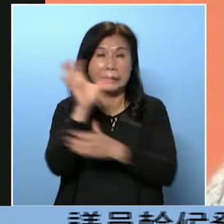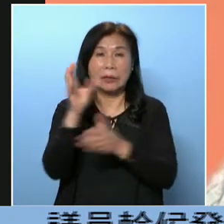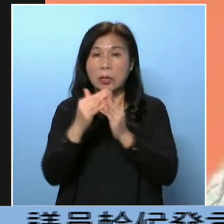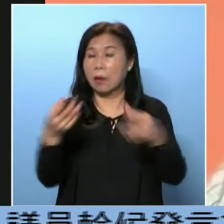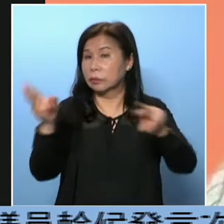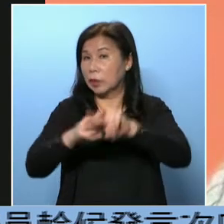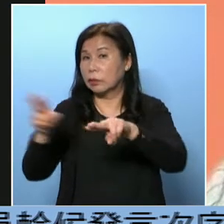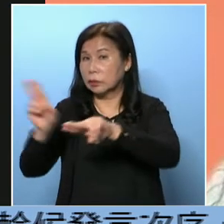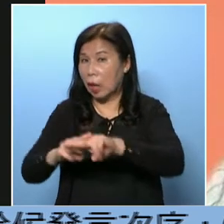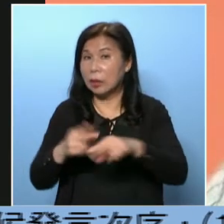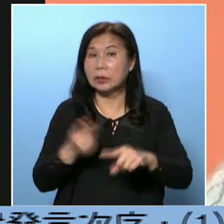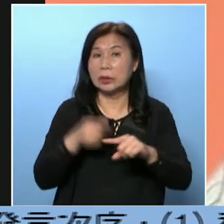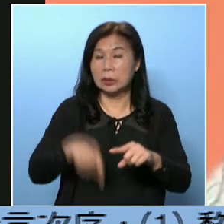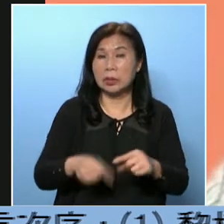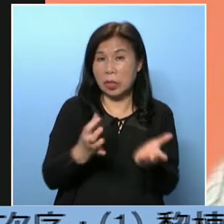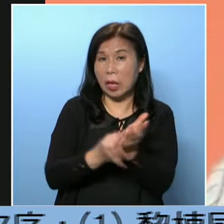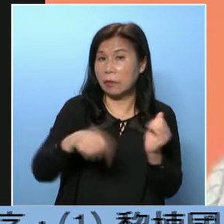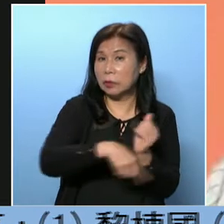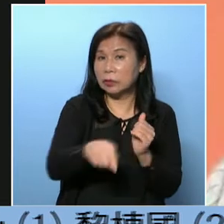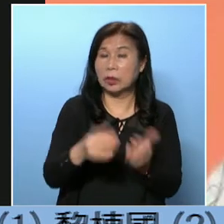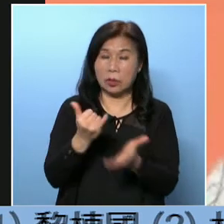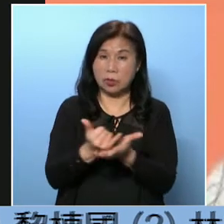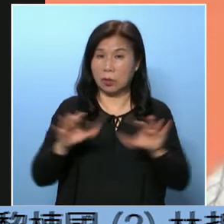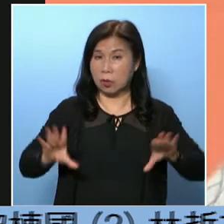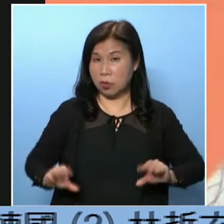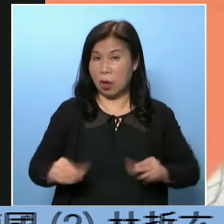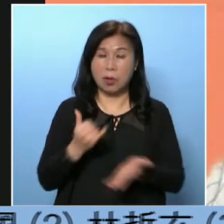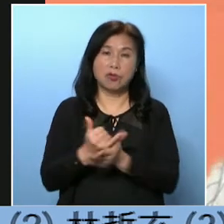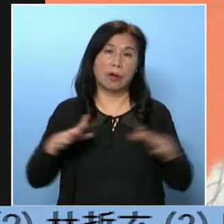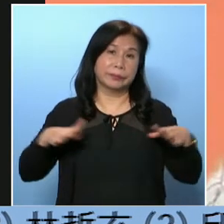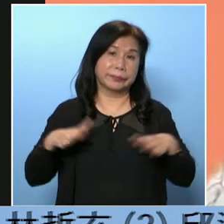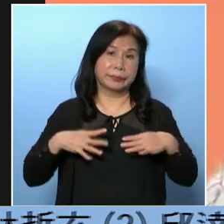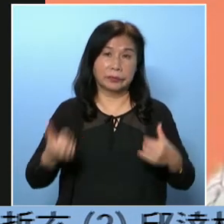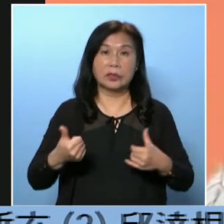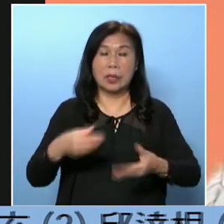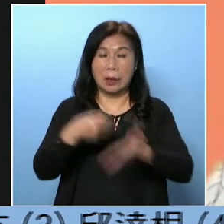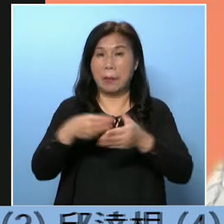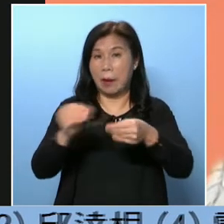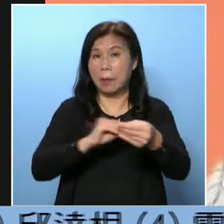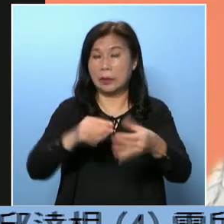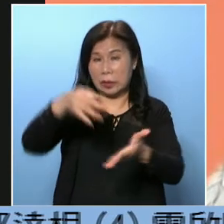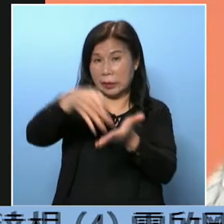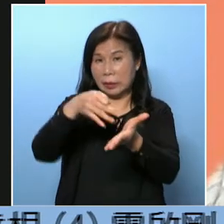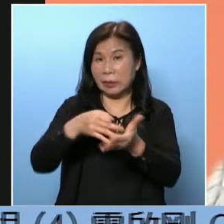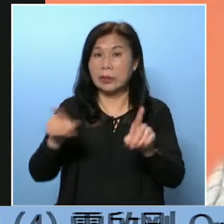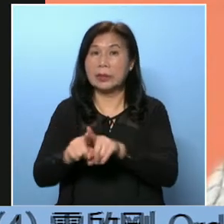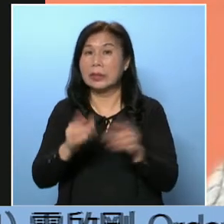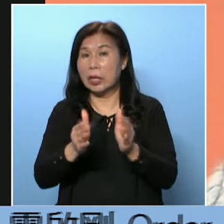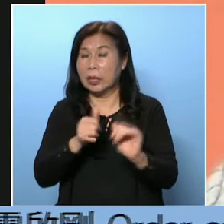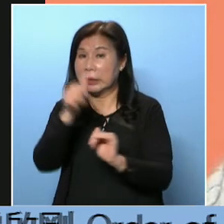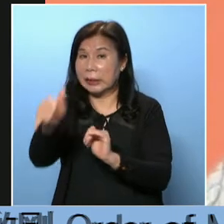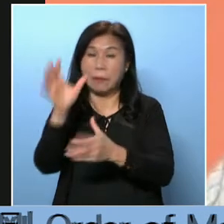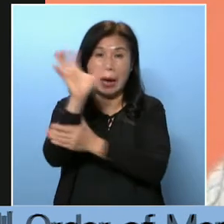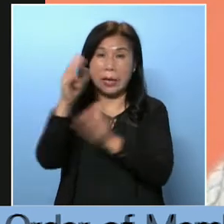some theater closures recently. Well, they are big and they're very cushy seats. Well, the box office can be turned into